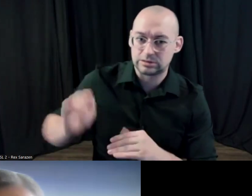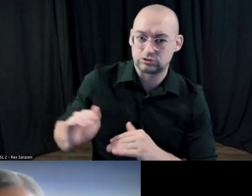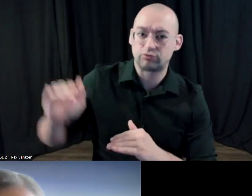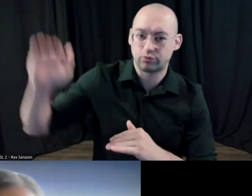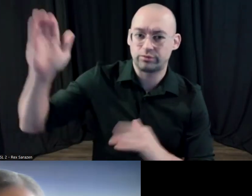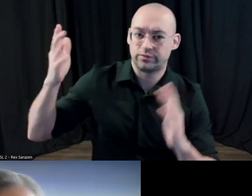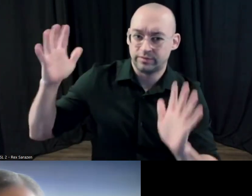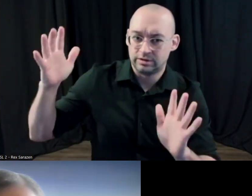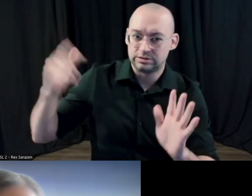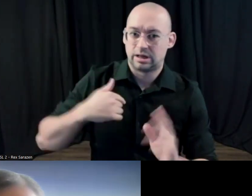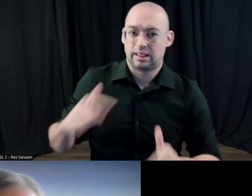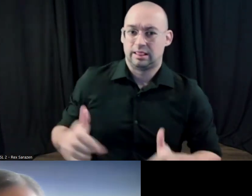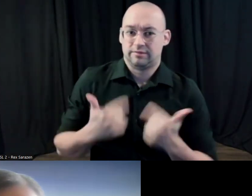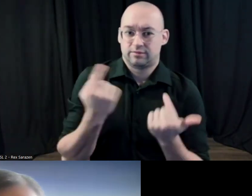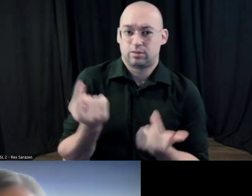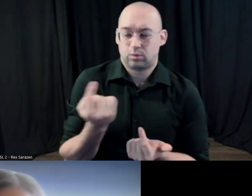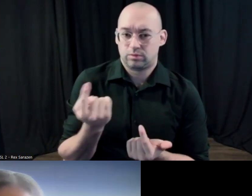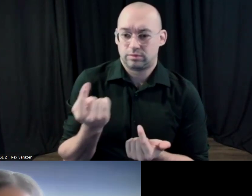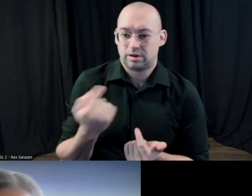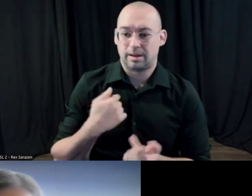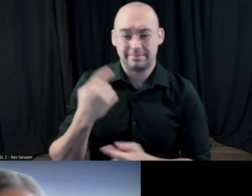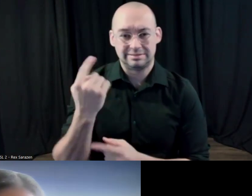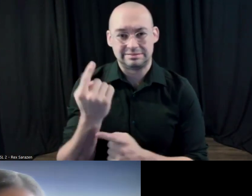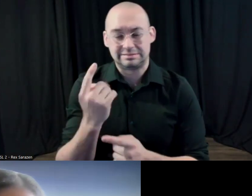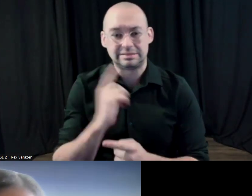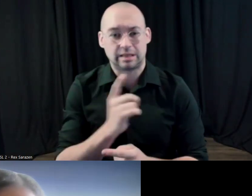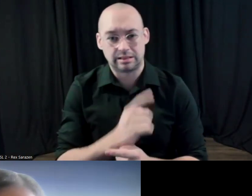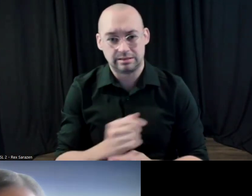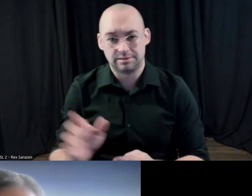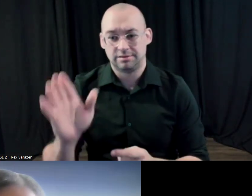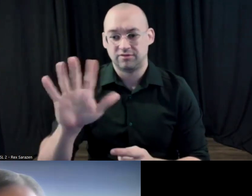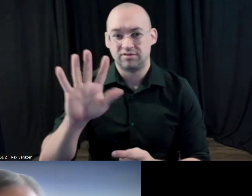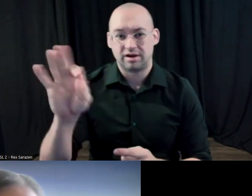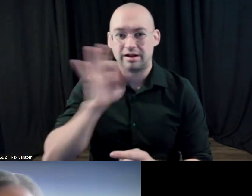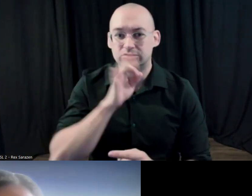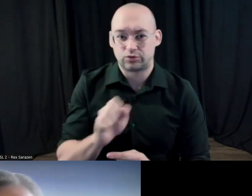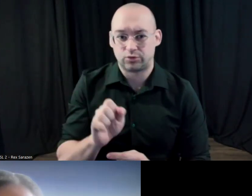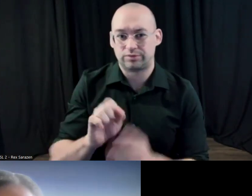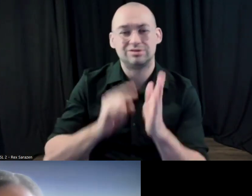am single, and I am 59 years old, and I just recently